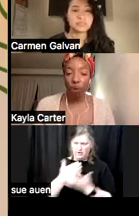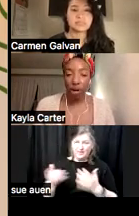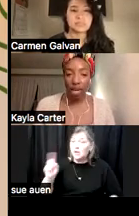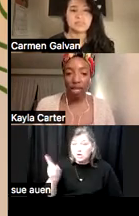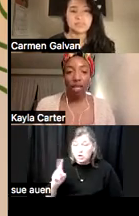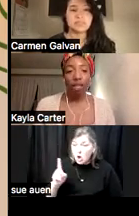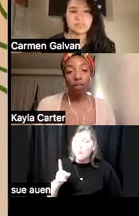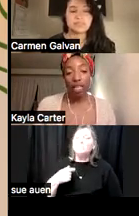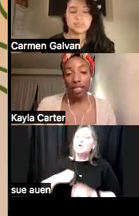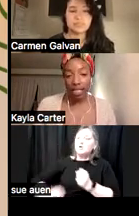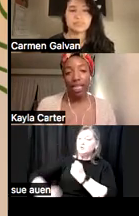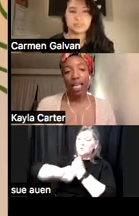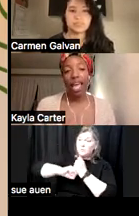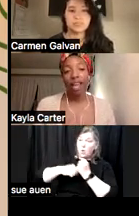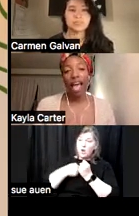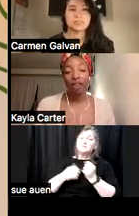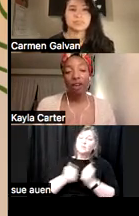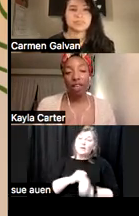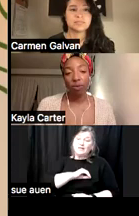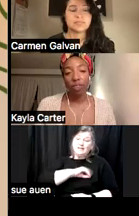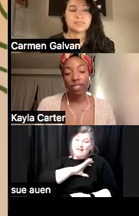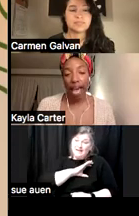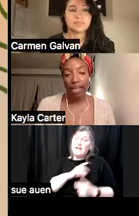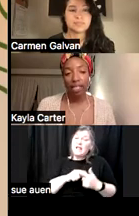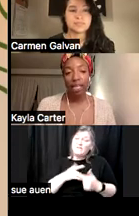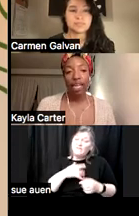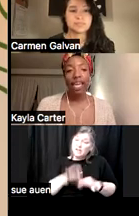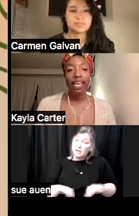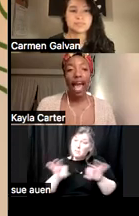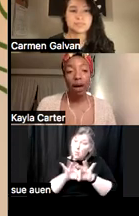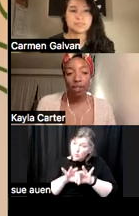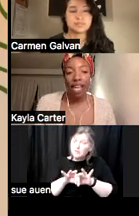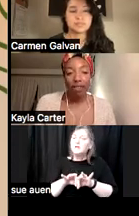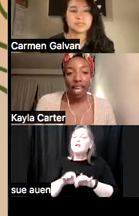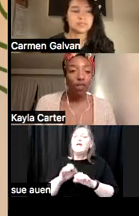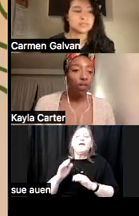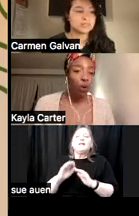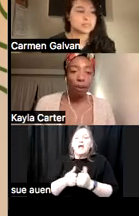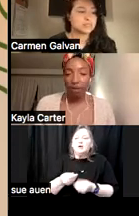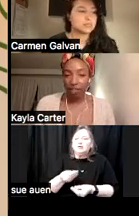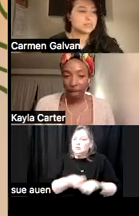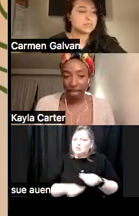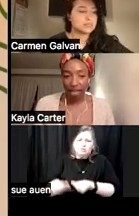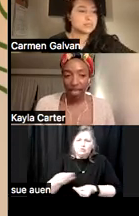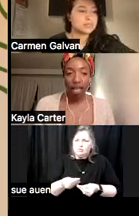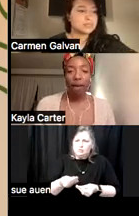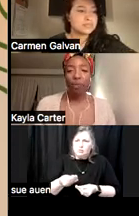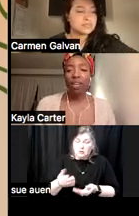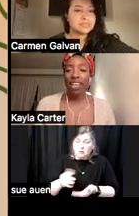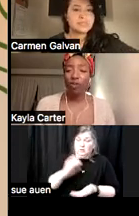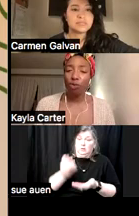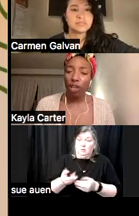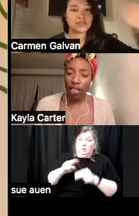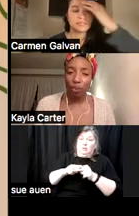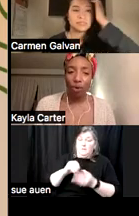be supported in dignity and having our self-worth intact in how to navigate new amounts of money. We